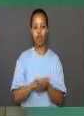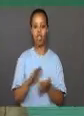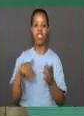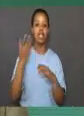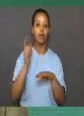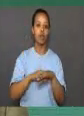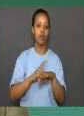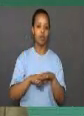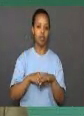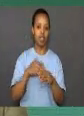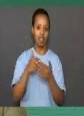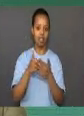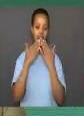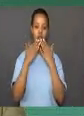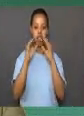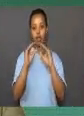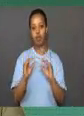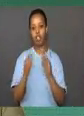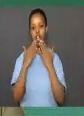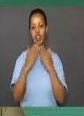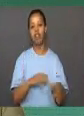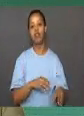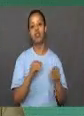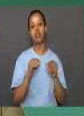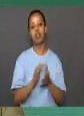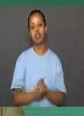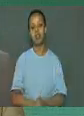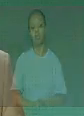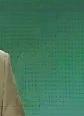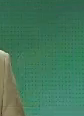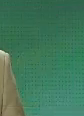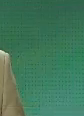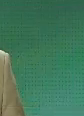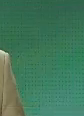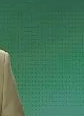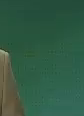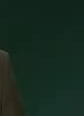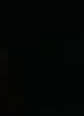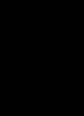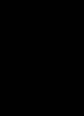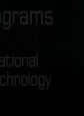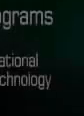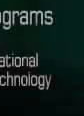Until next time, thank you, teacher. Thank you, students.